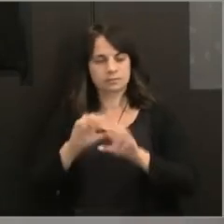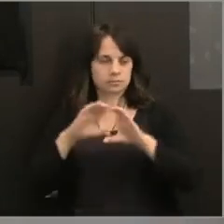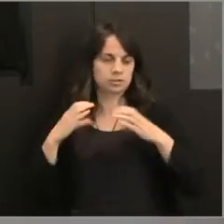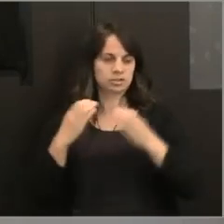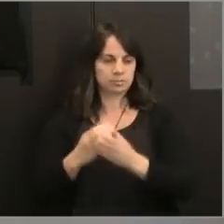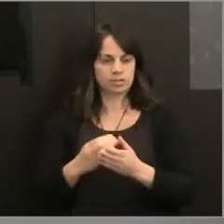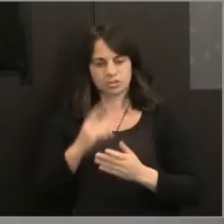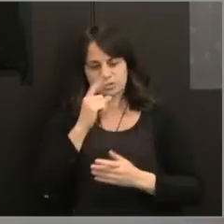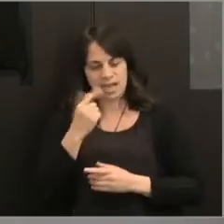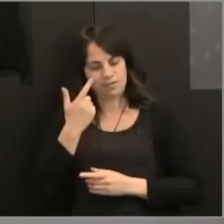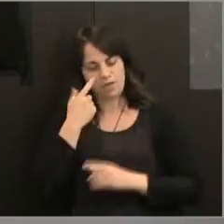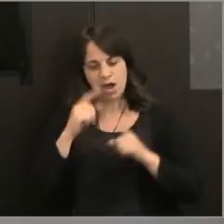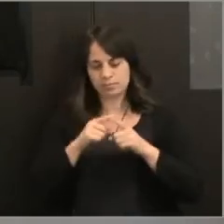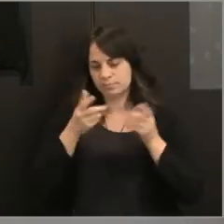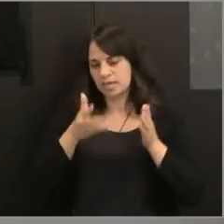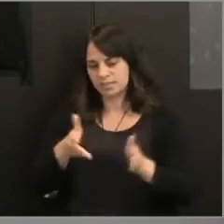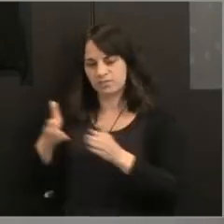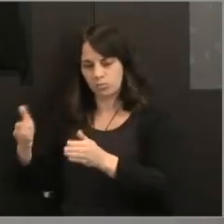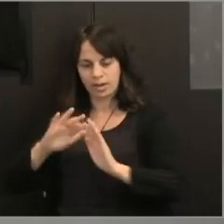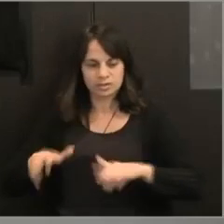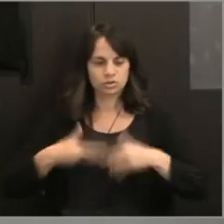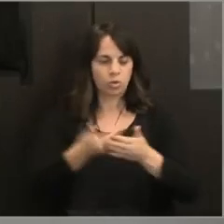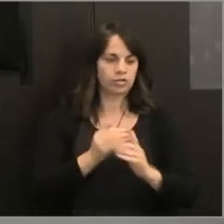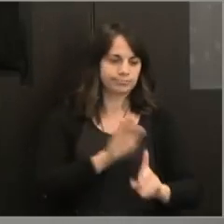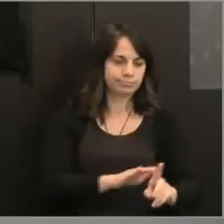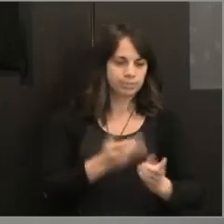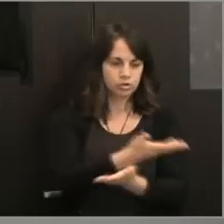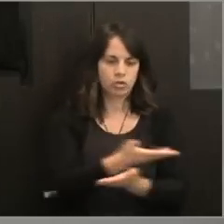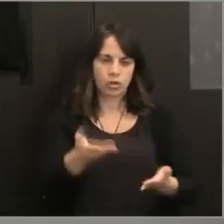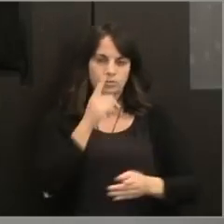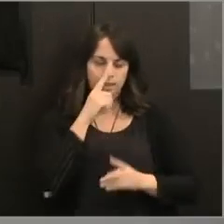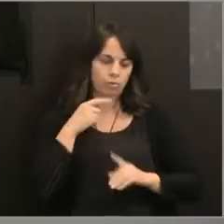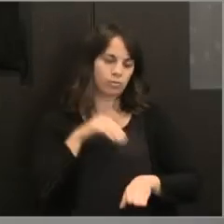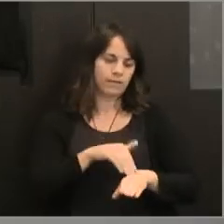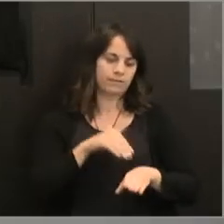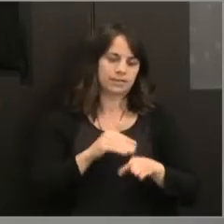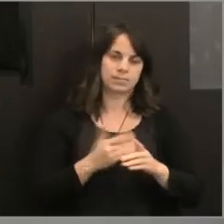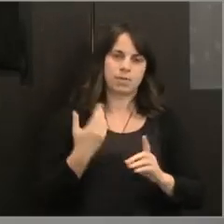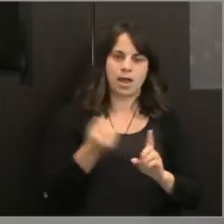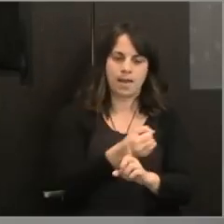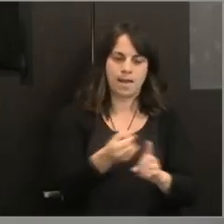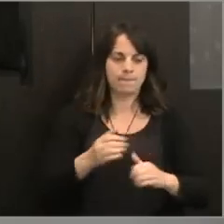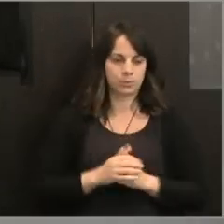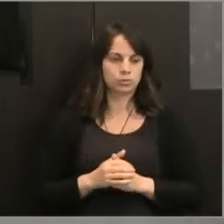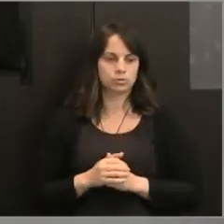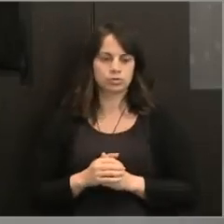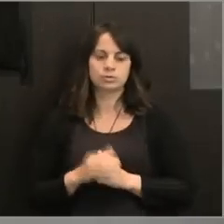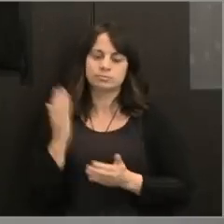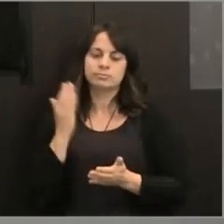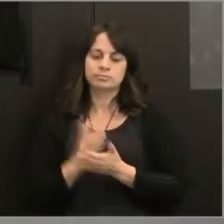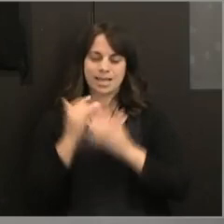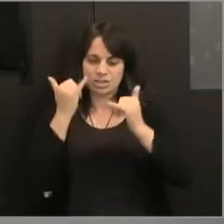offer solace to those who have been abused, that will be some measure of justice long